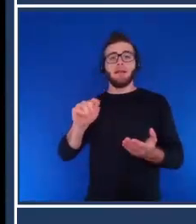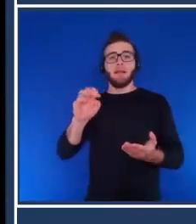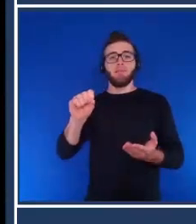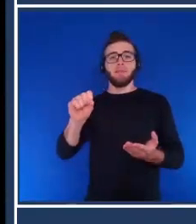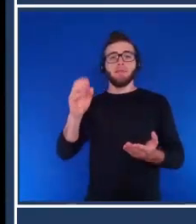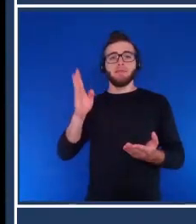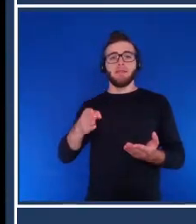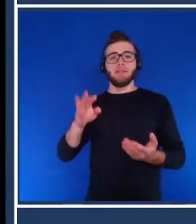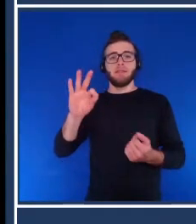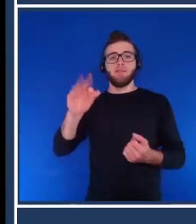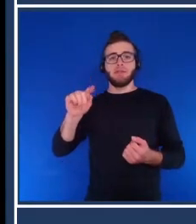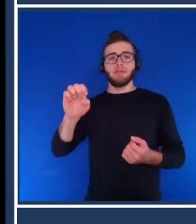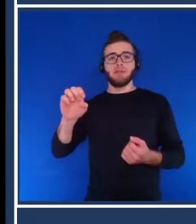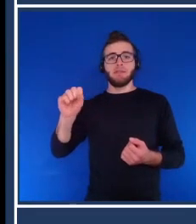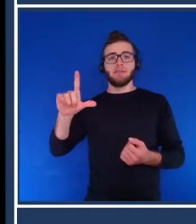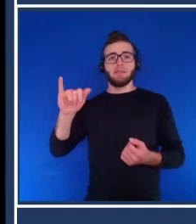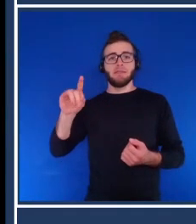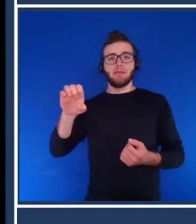aka.ms/FATE slides.